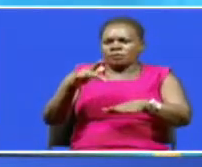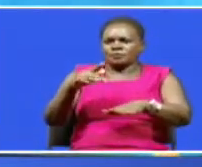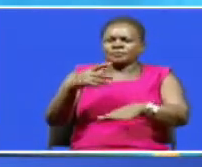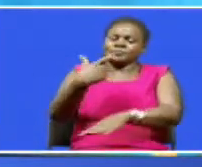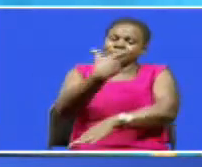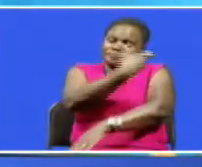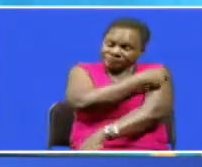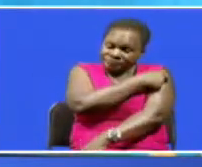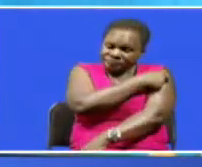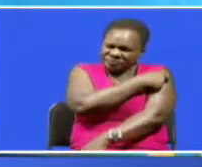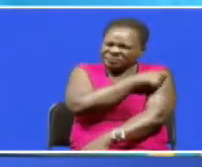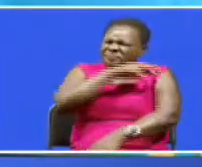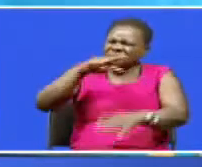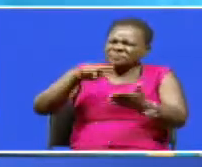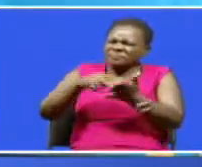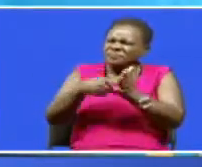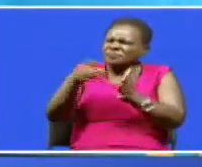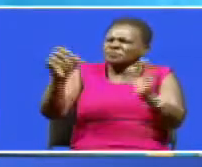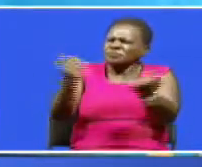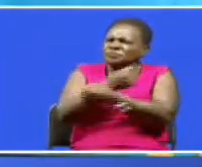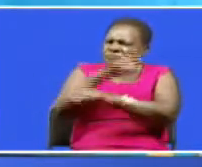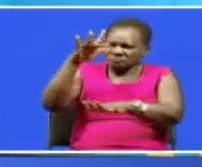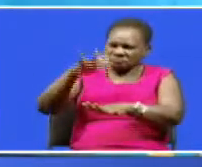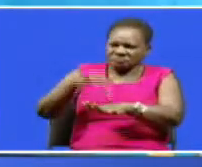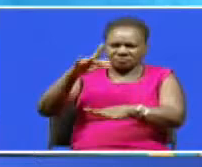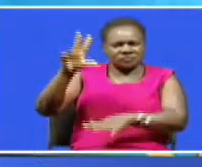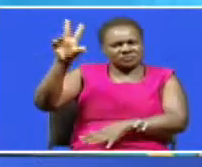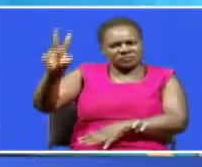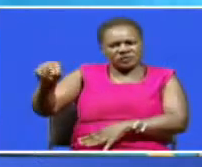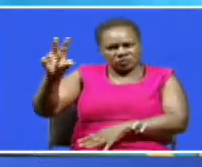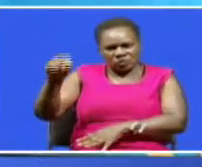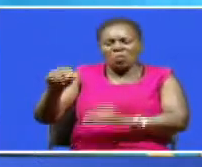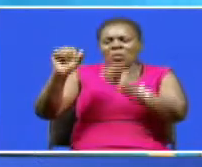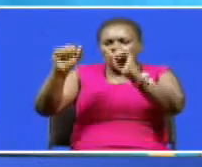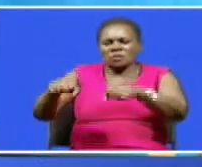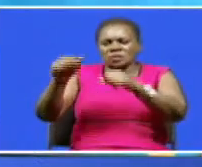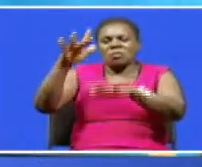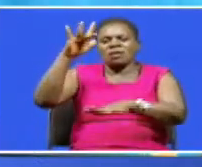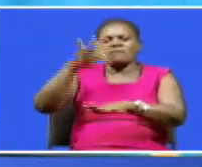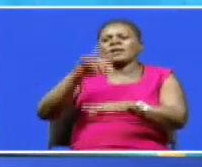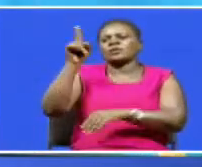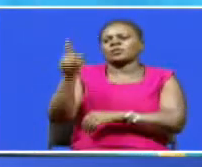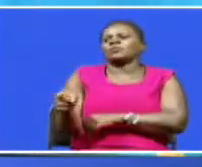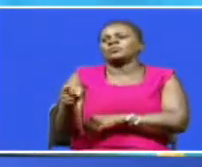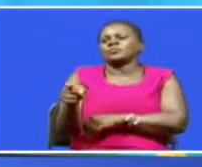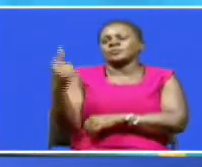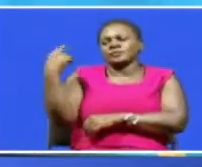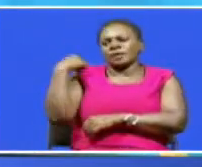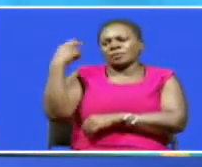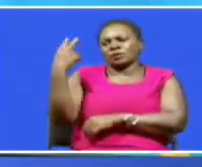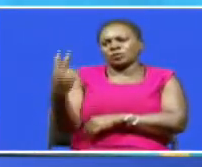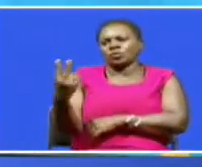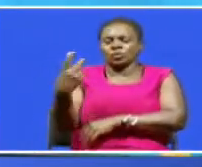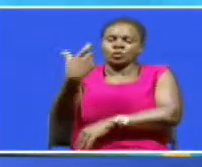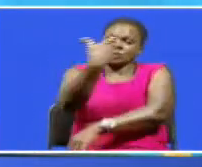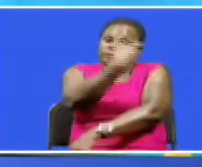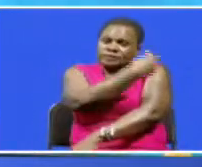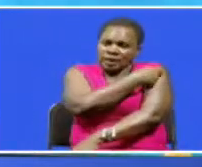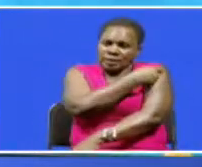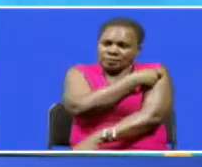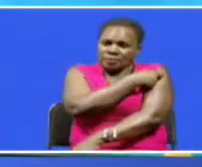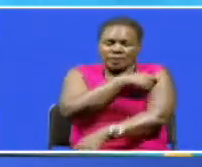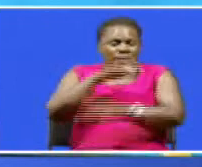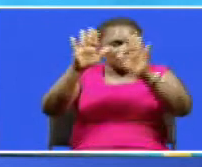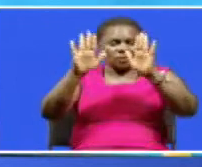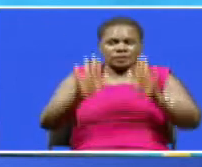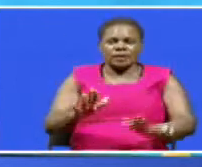the jab does not mean that you cannot get COVID-19. That's one. You getting the jab, and this is